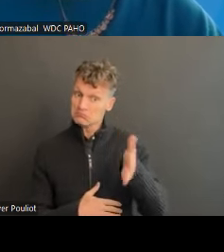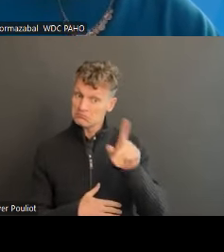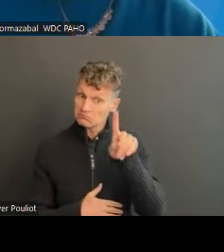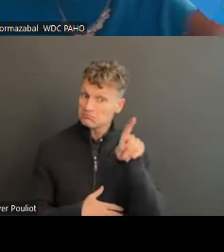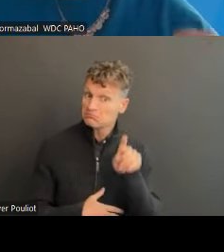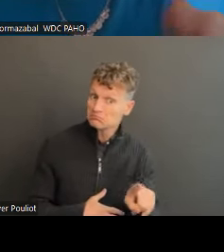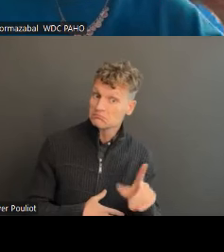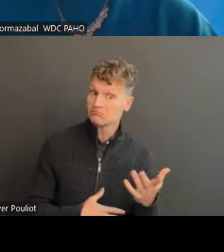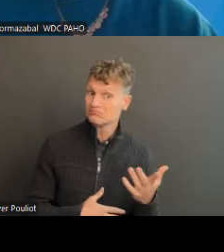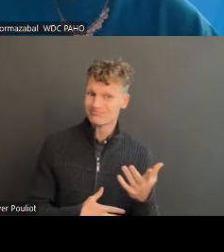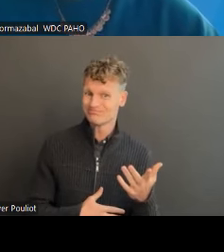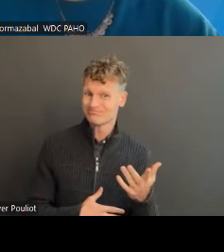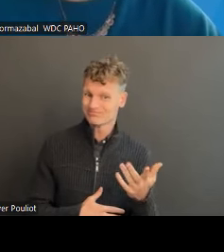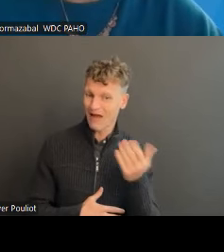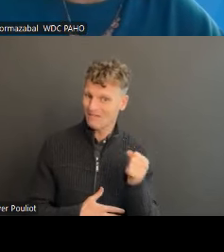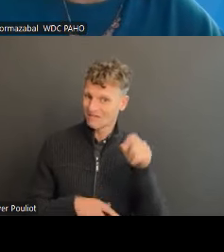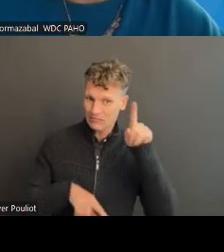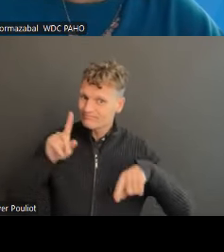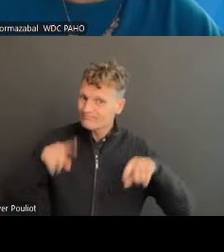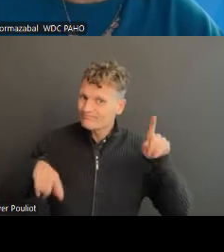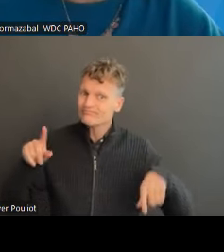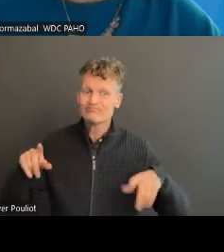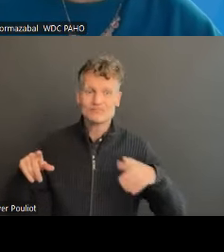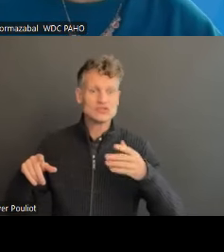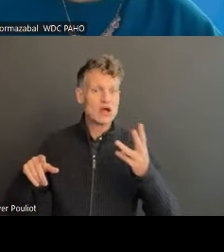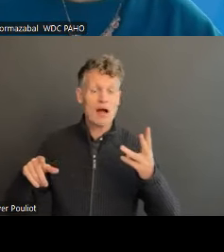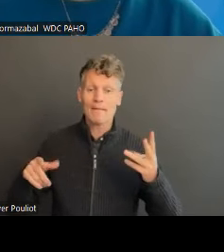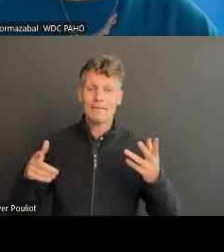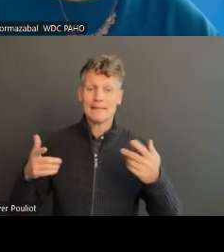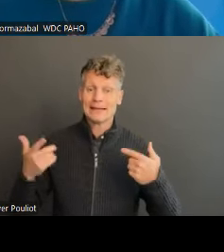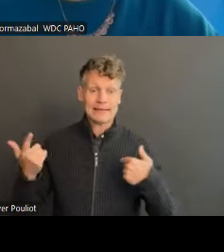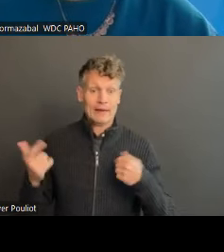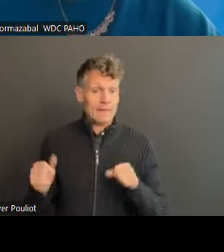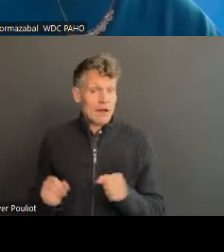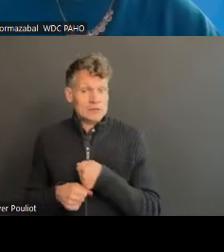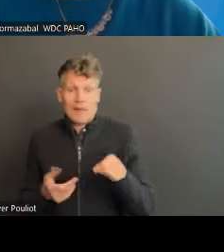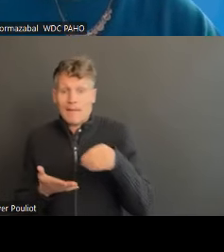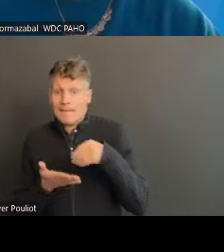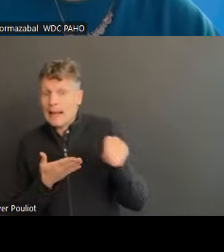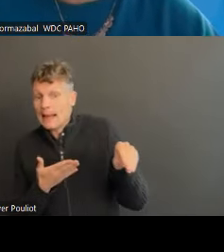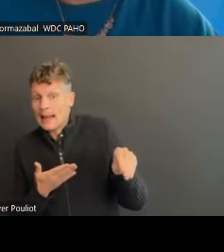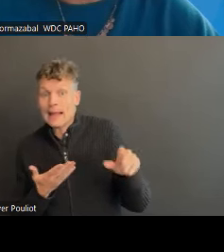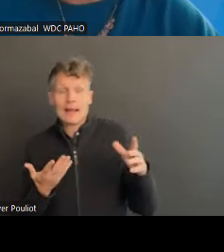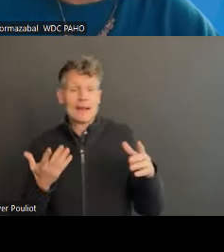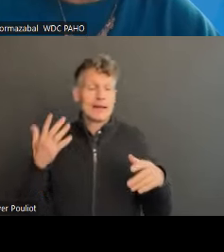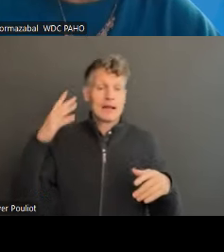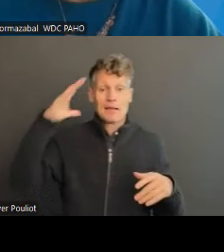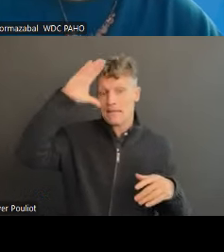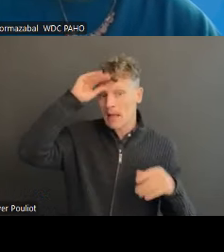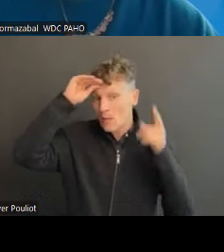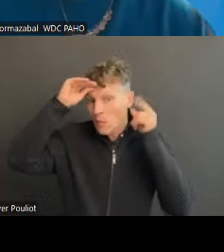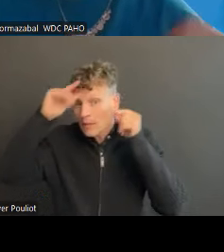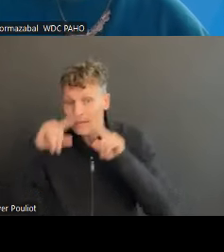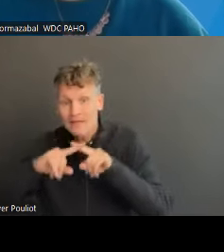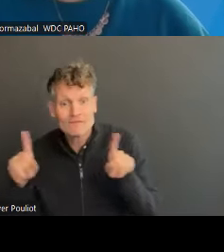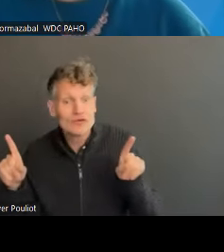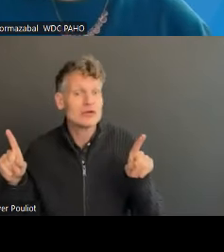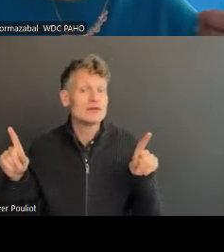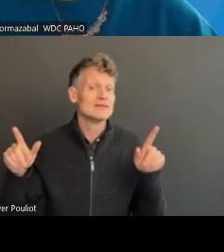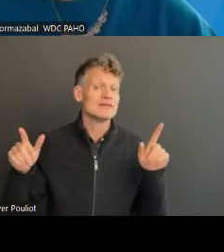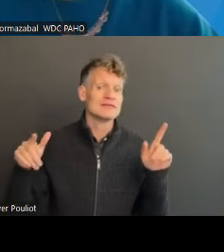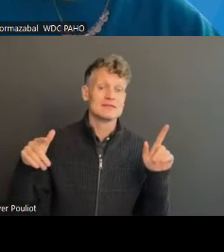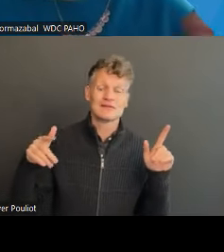the same way, regardless of their ability to pay, gender, race, or where they live. And that is what we